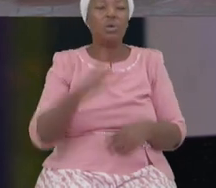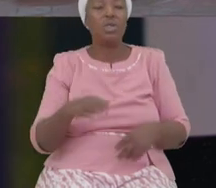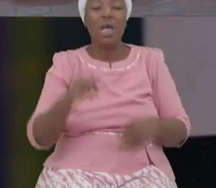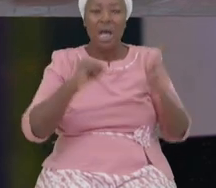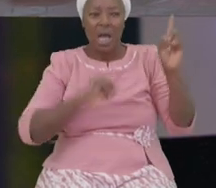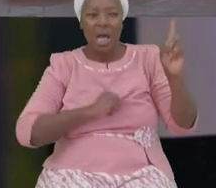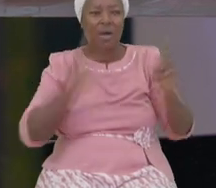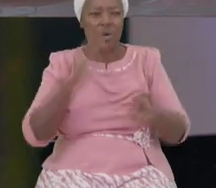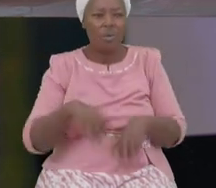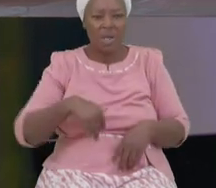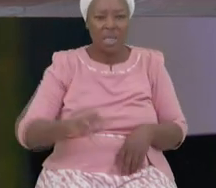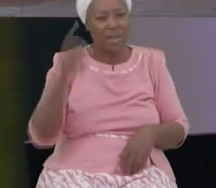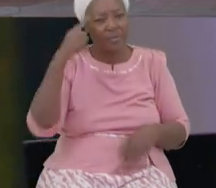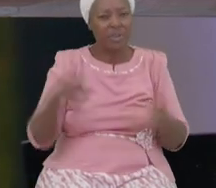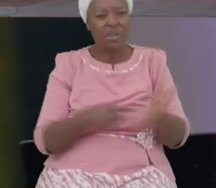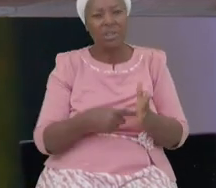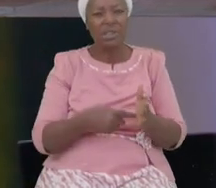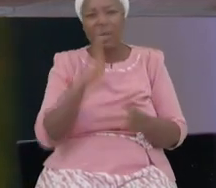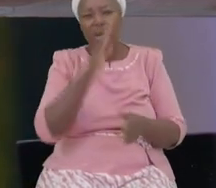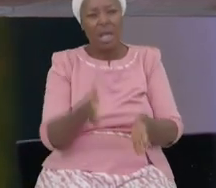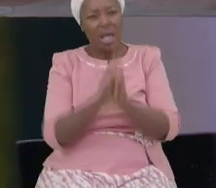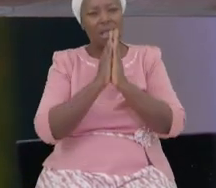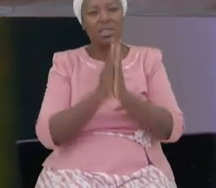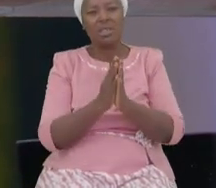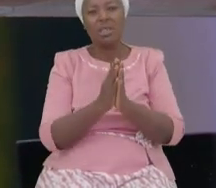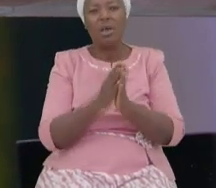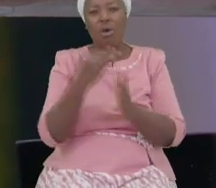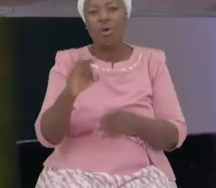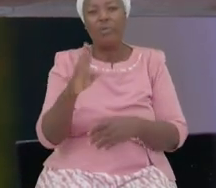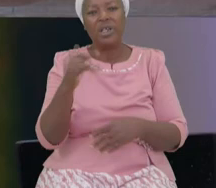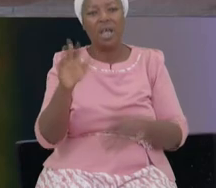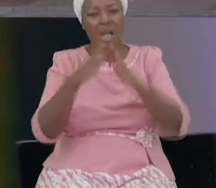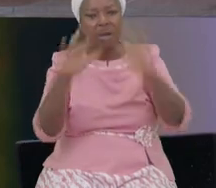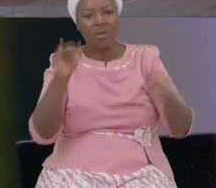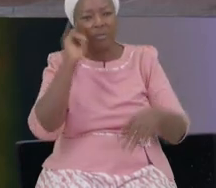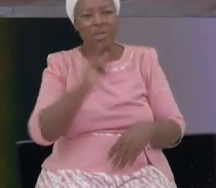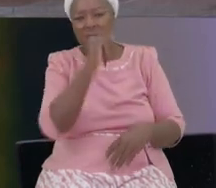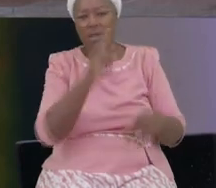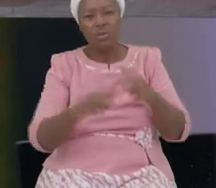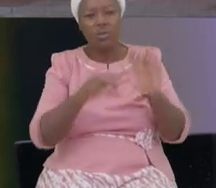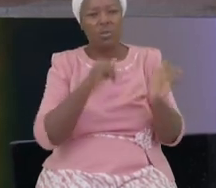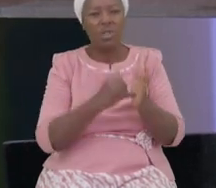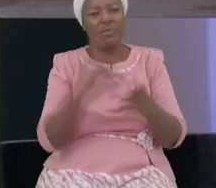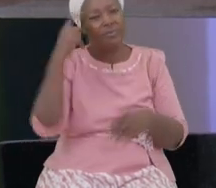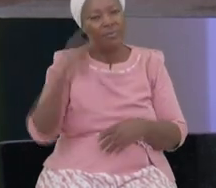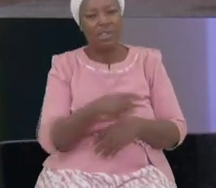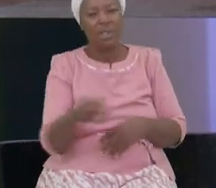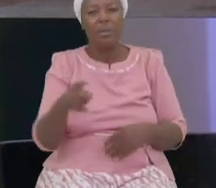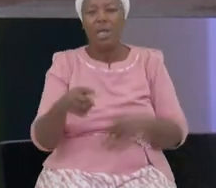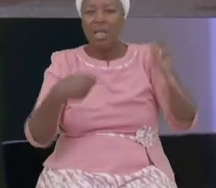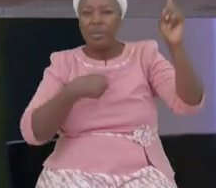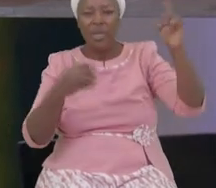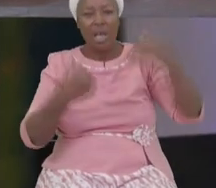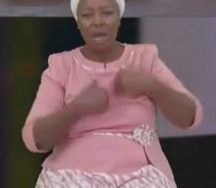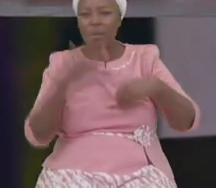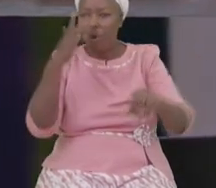for this be inquired of by the house of Israel to do it for them. I have promised